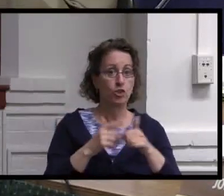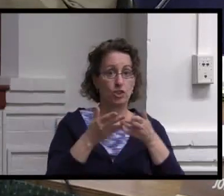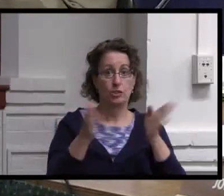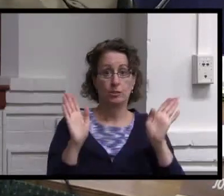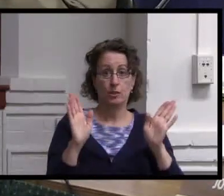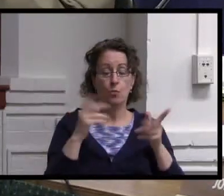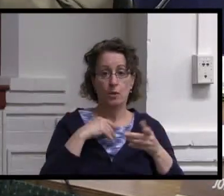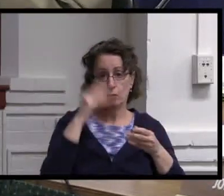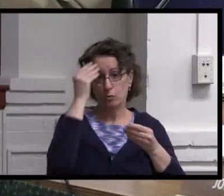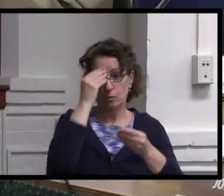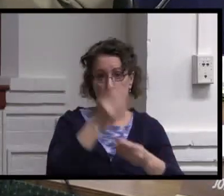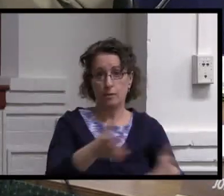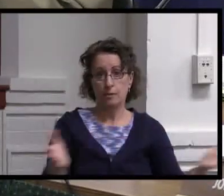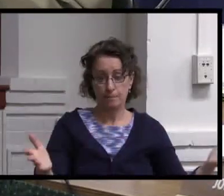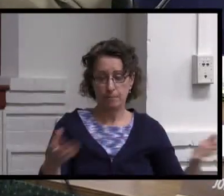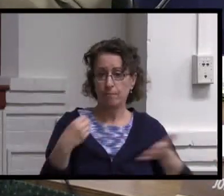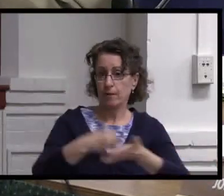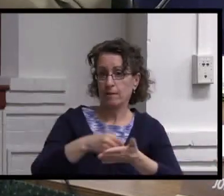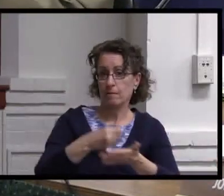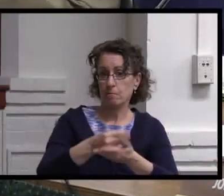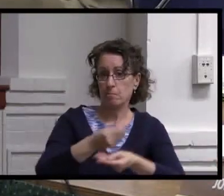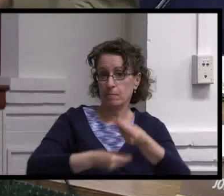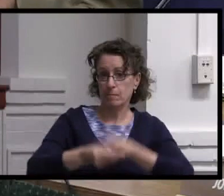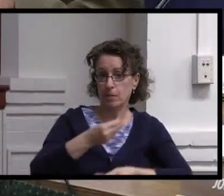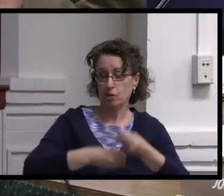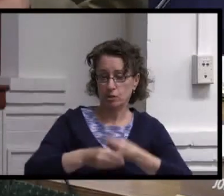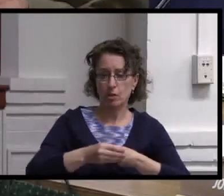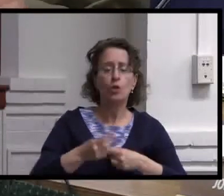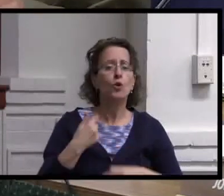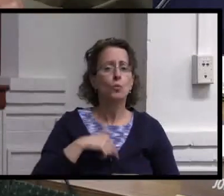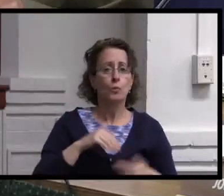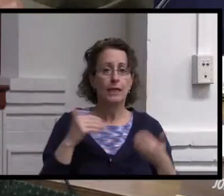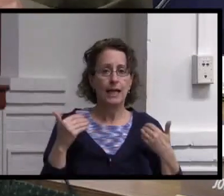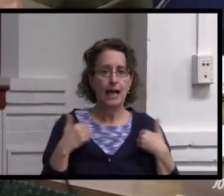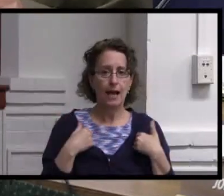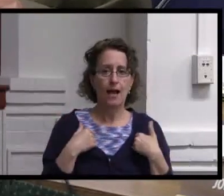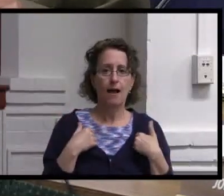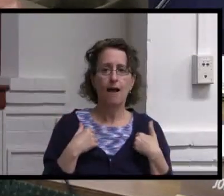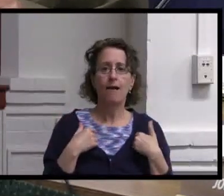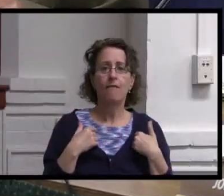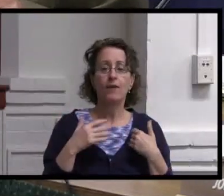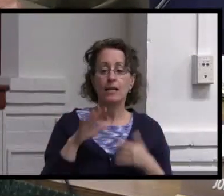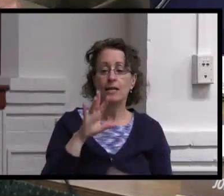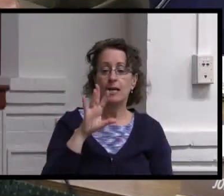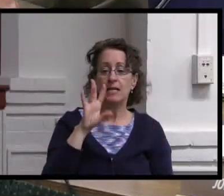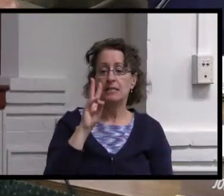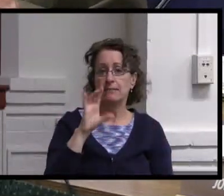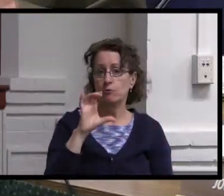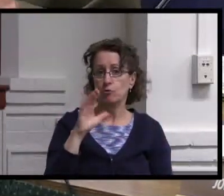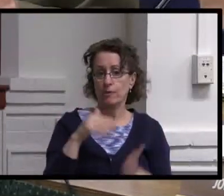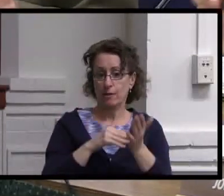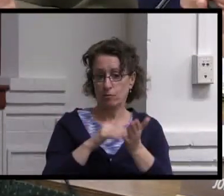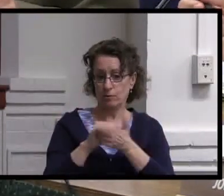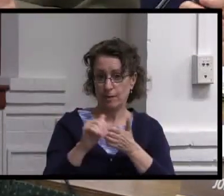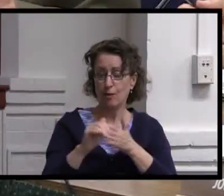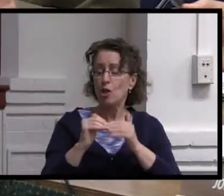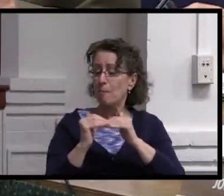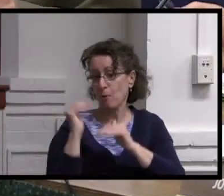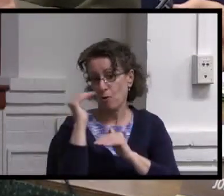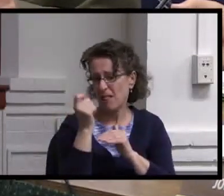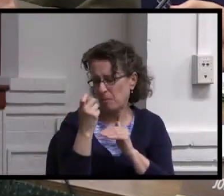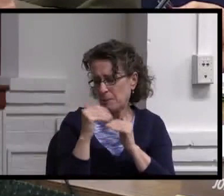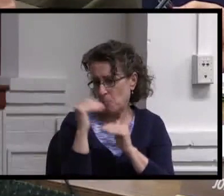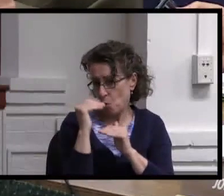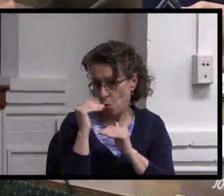project is we have in excess of $700,000 that is currently uncommitted. So between the money that's actually